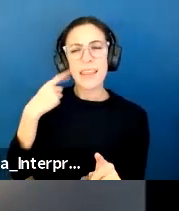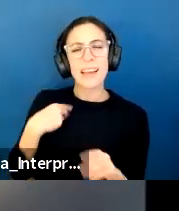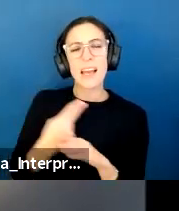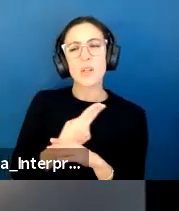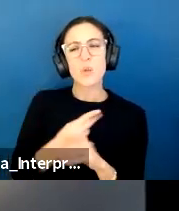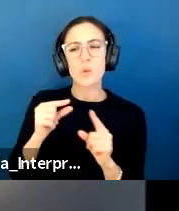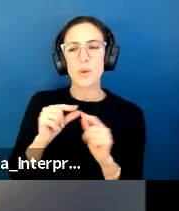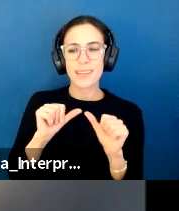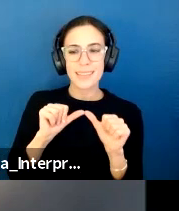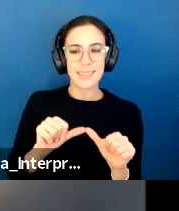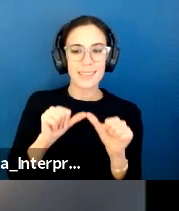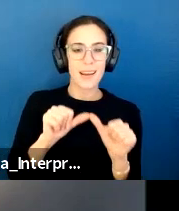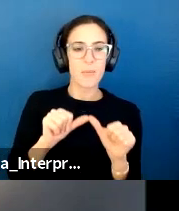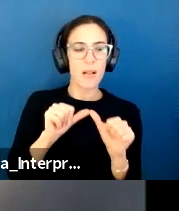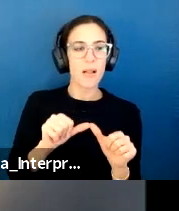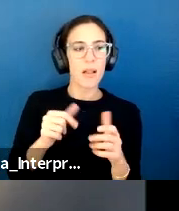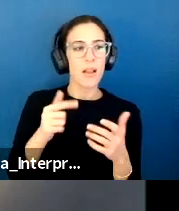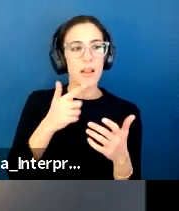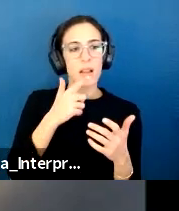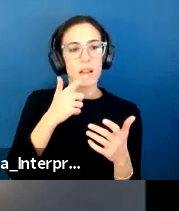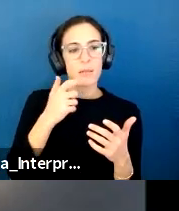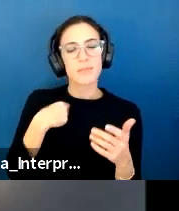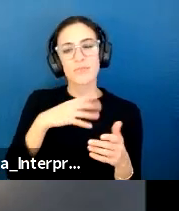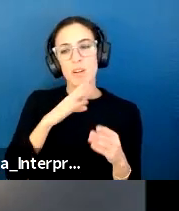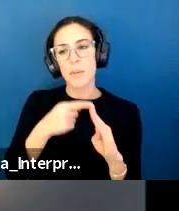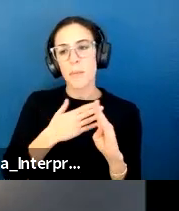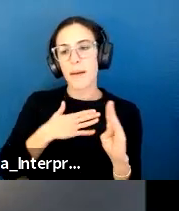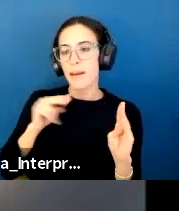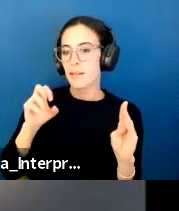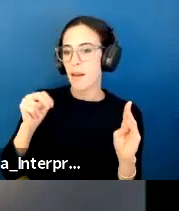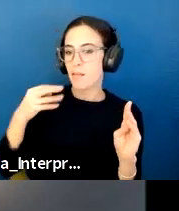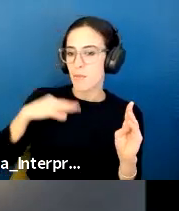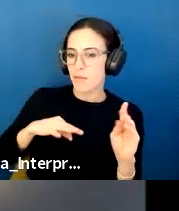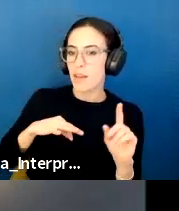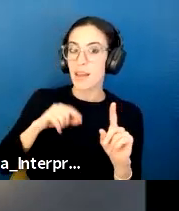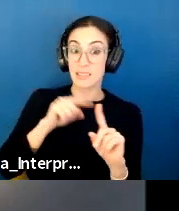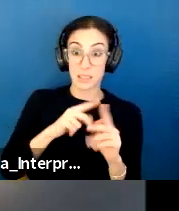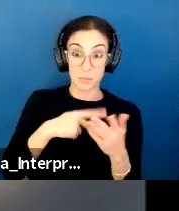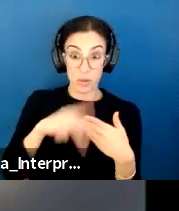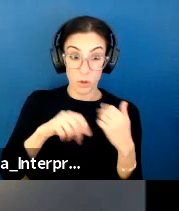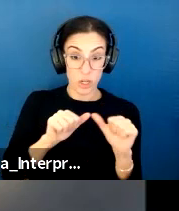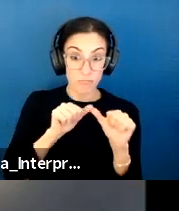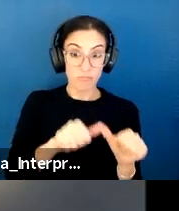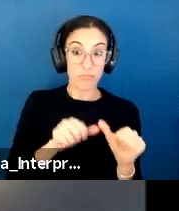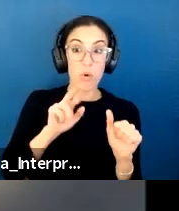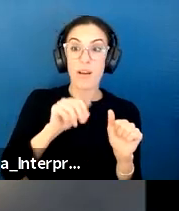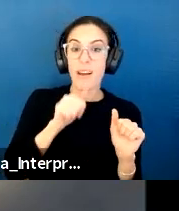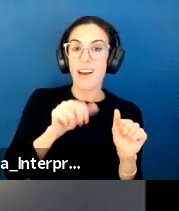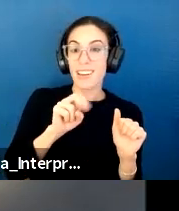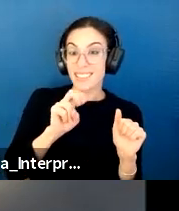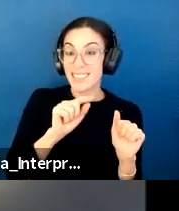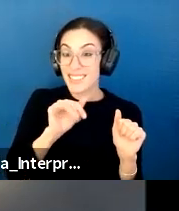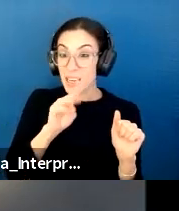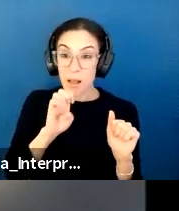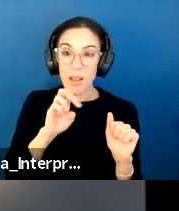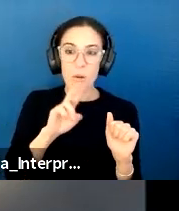because I was in the context of talking about my nonprofit and was a program sustainable or not. And you're right. I mean, the